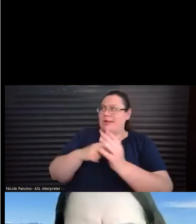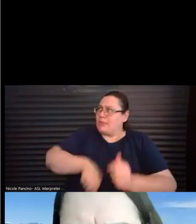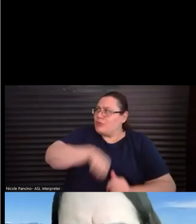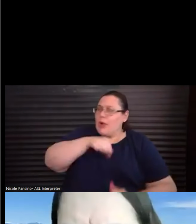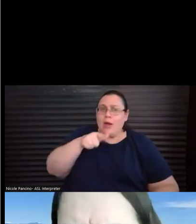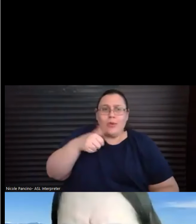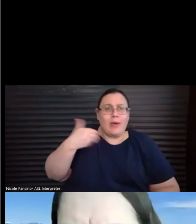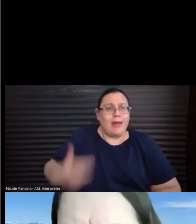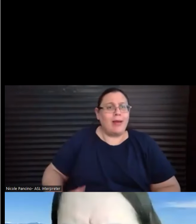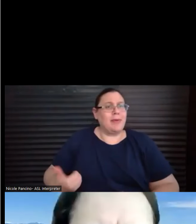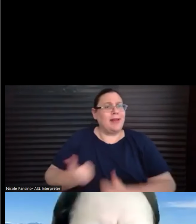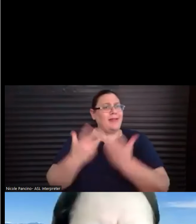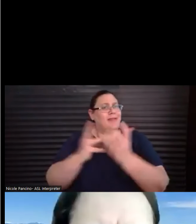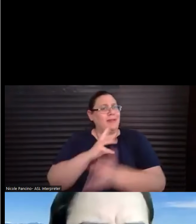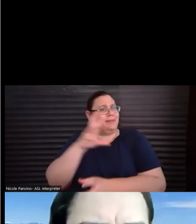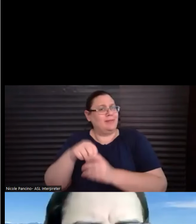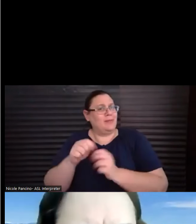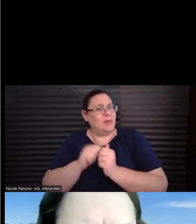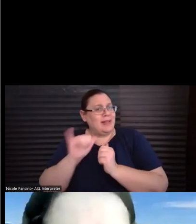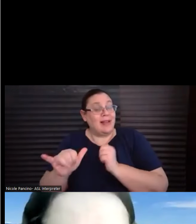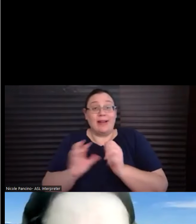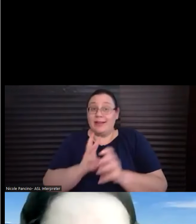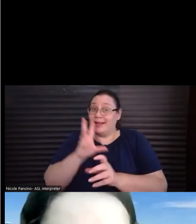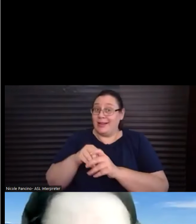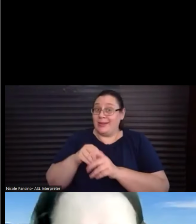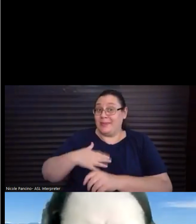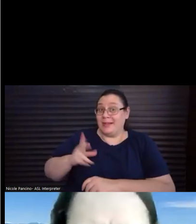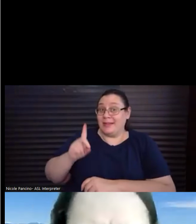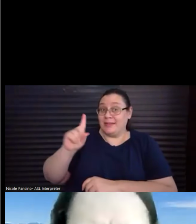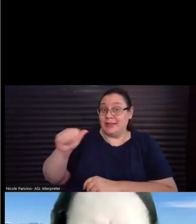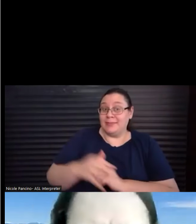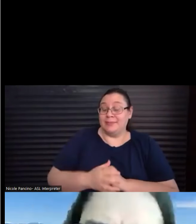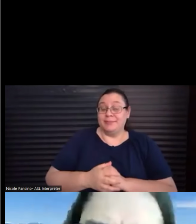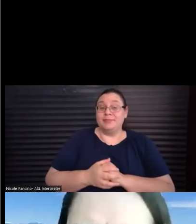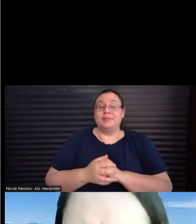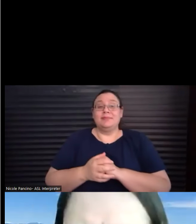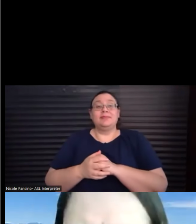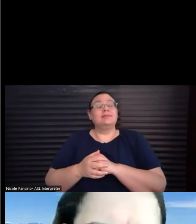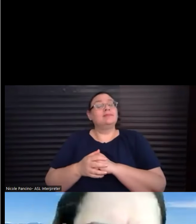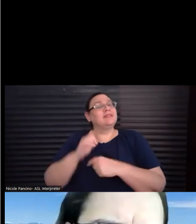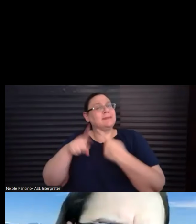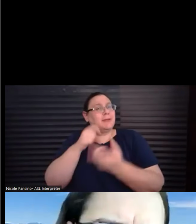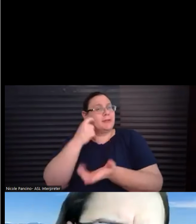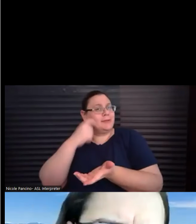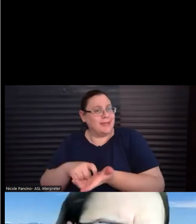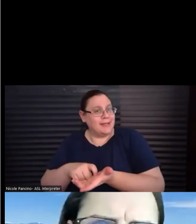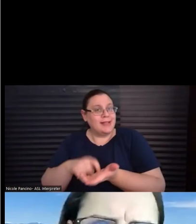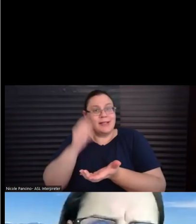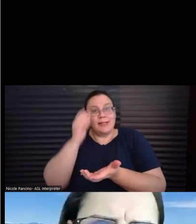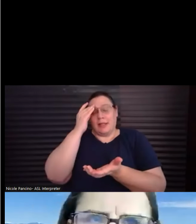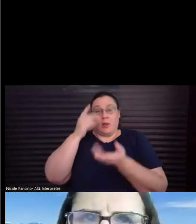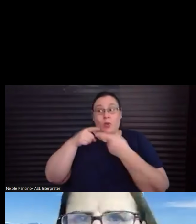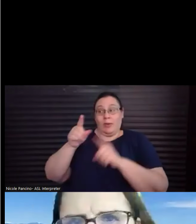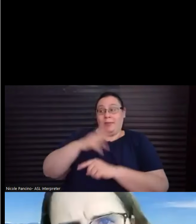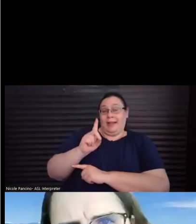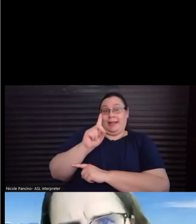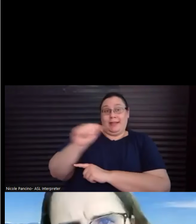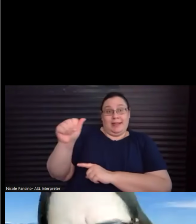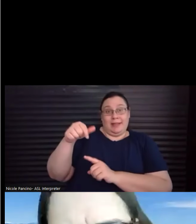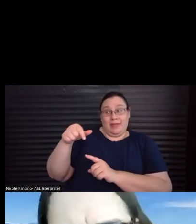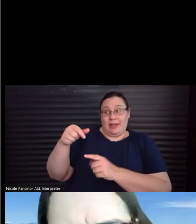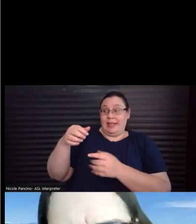that comes with it, including my disability. It's about recognizing that while my disability doesn't define